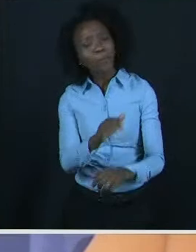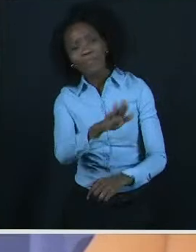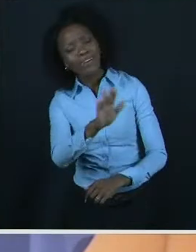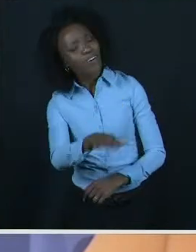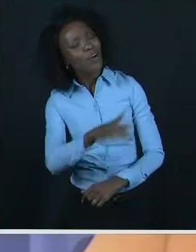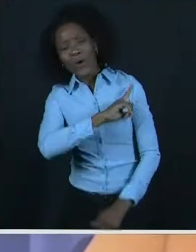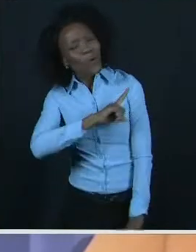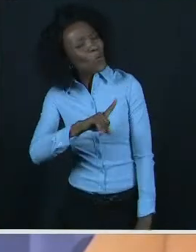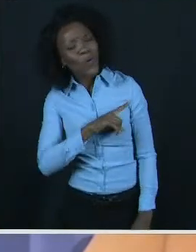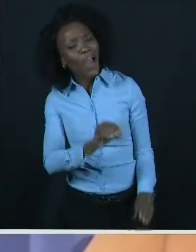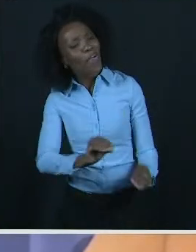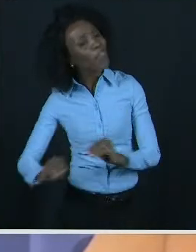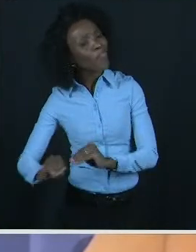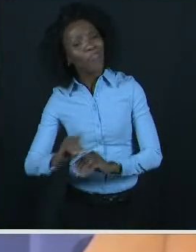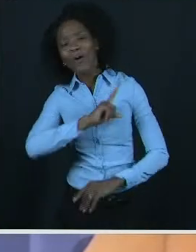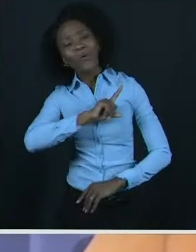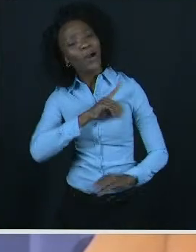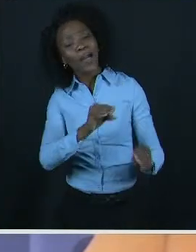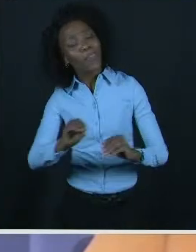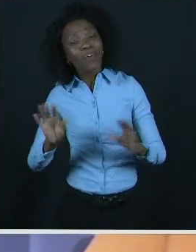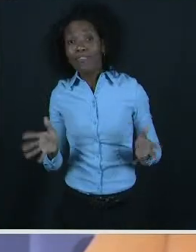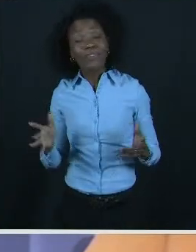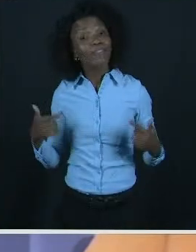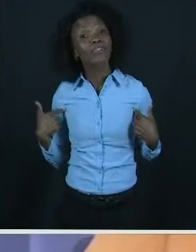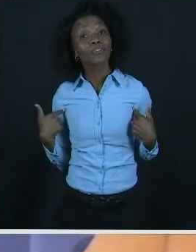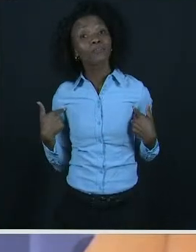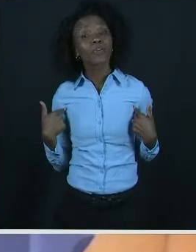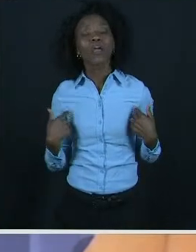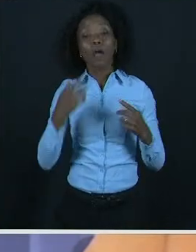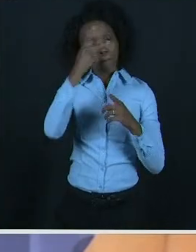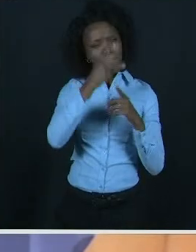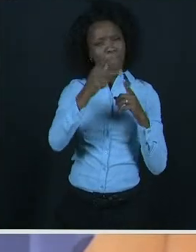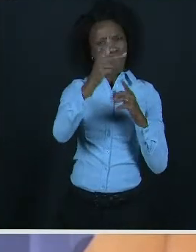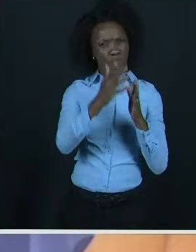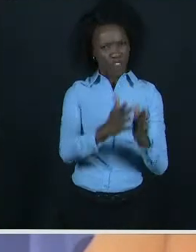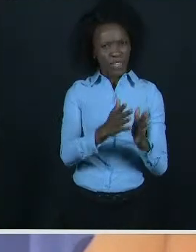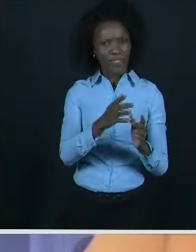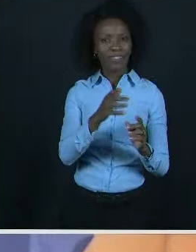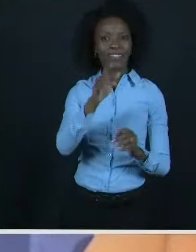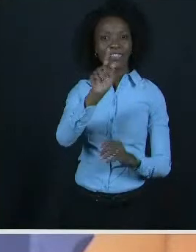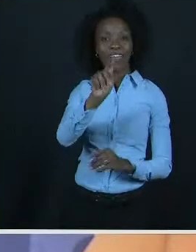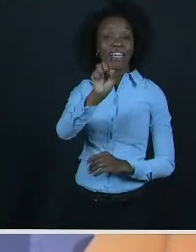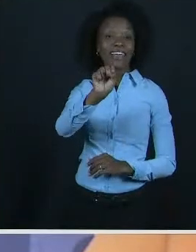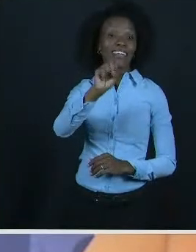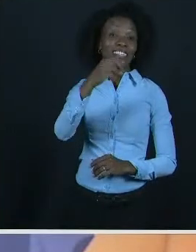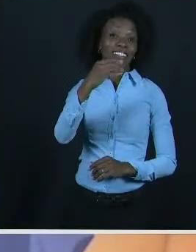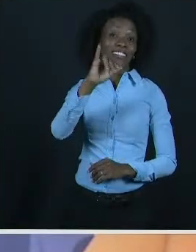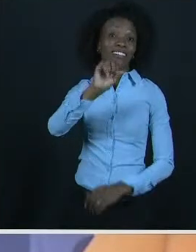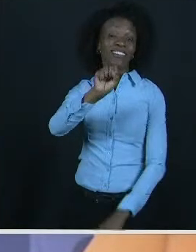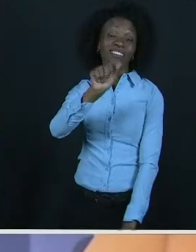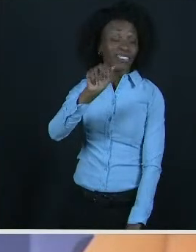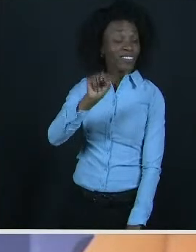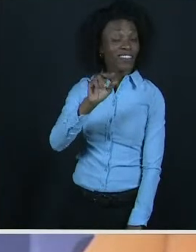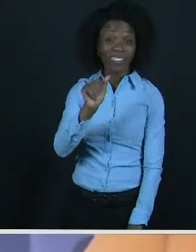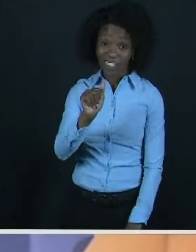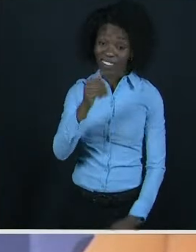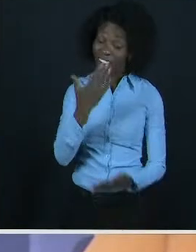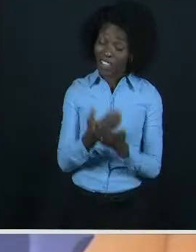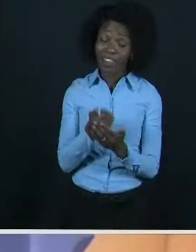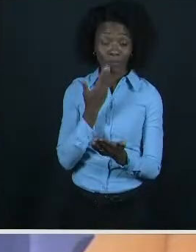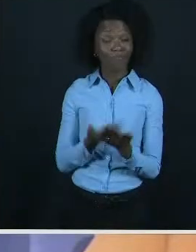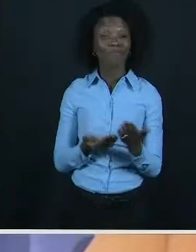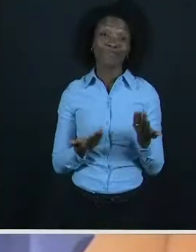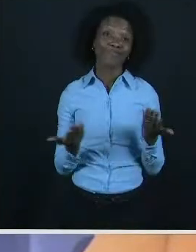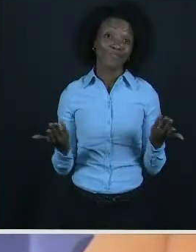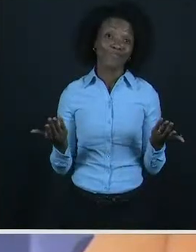why is it taking so long? Professor Shisana can testify to this. Now, the problem